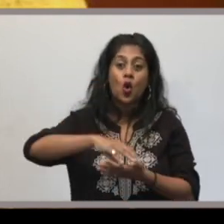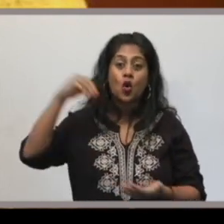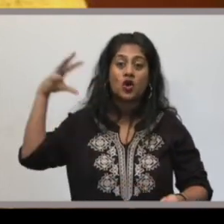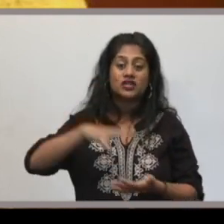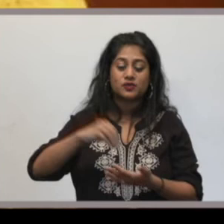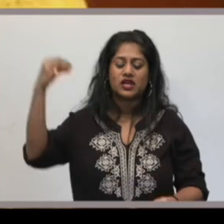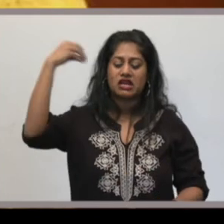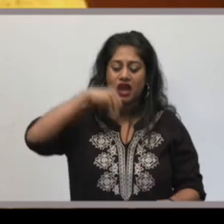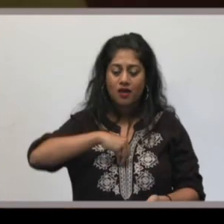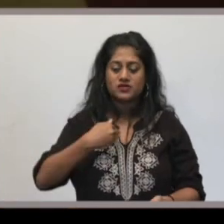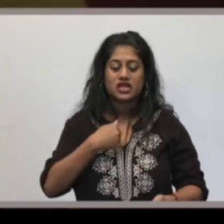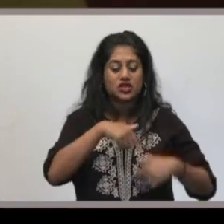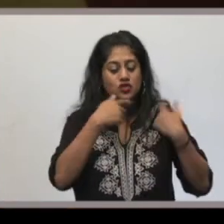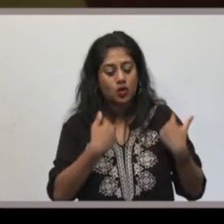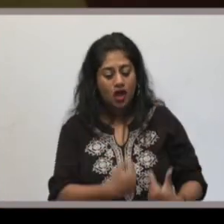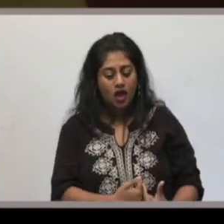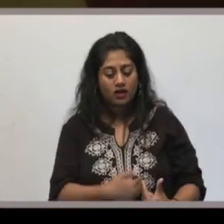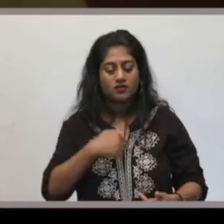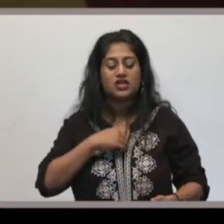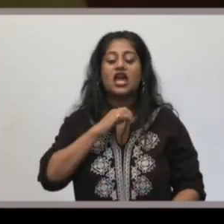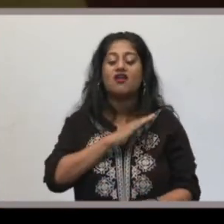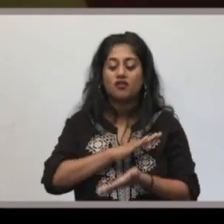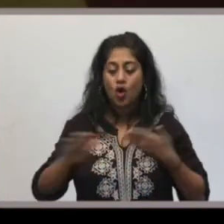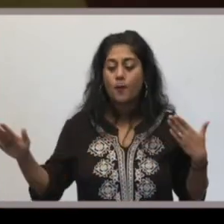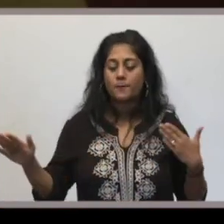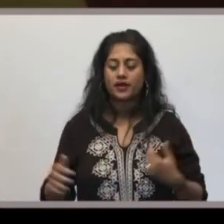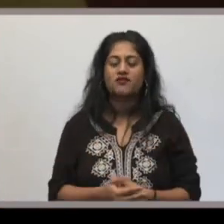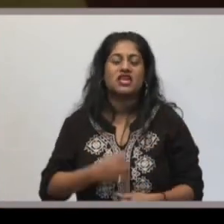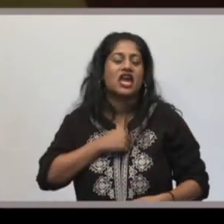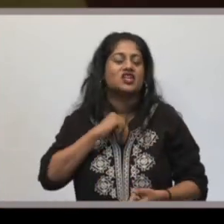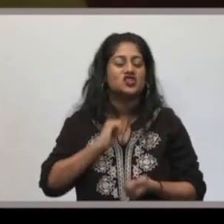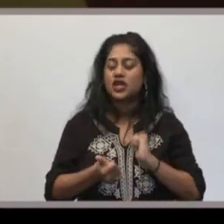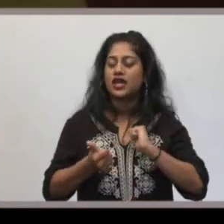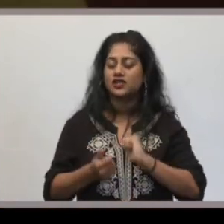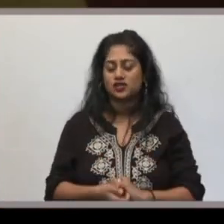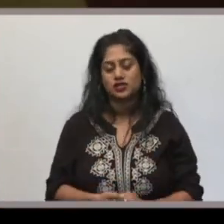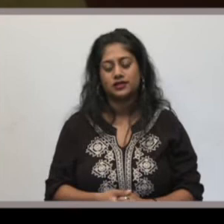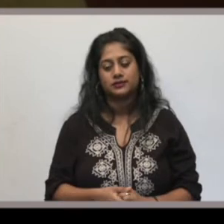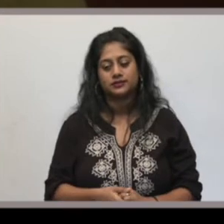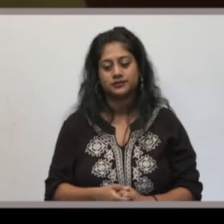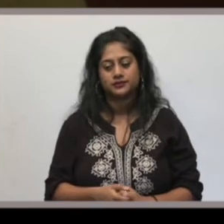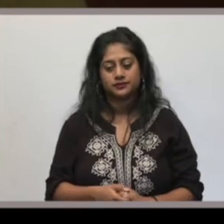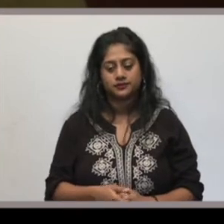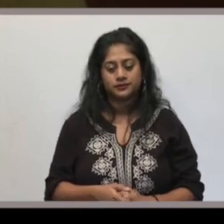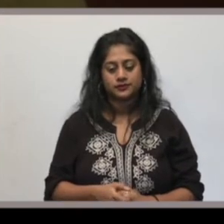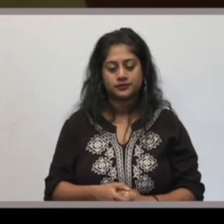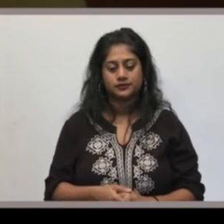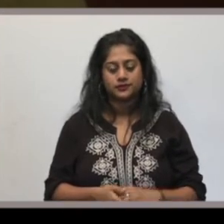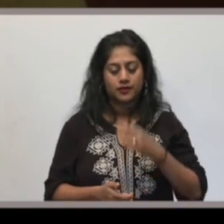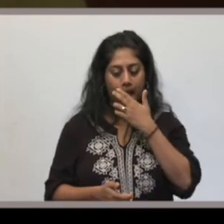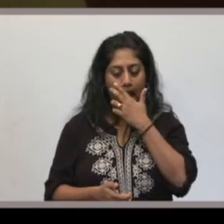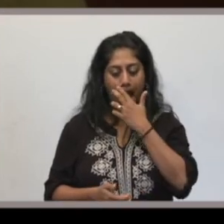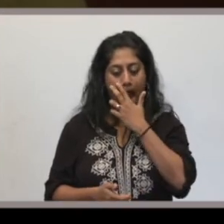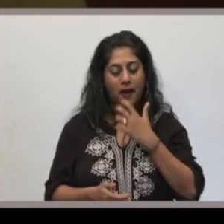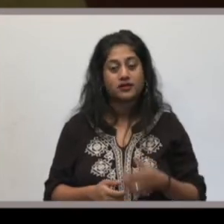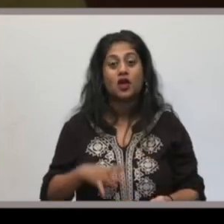have a hope. In Revelation 21, verse 4, it says, Revelation 21, 4, "He will